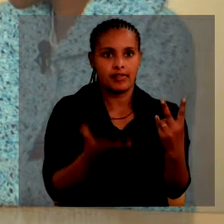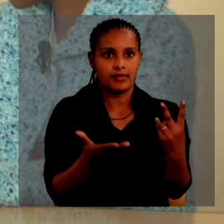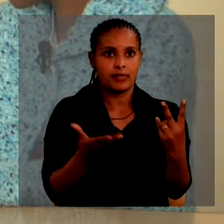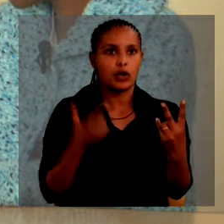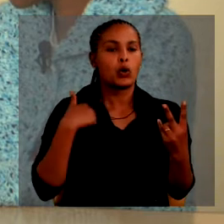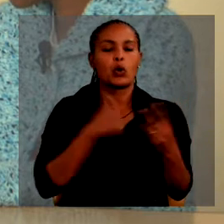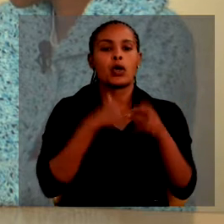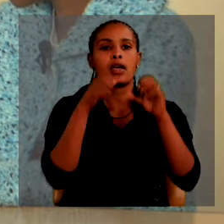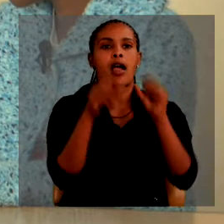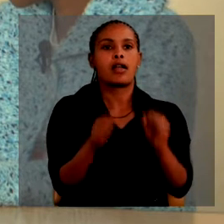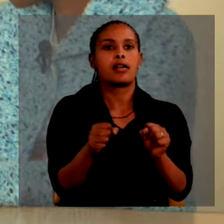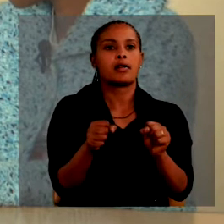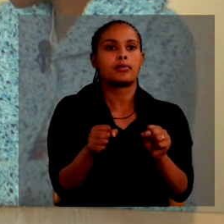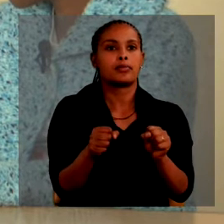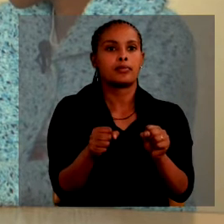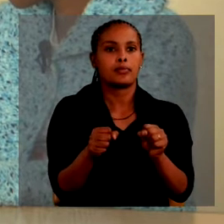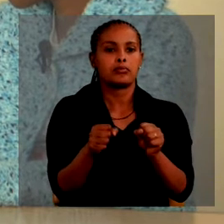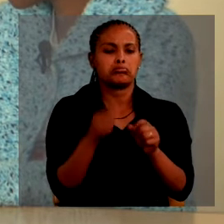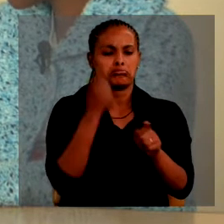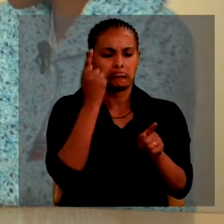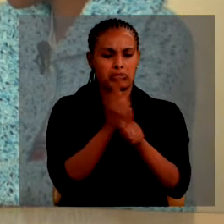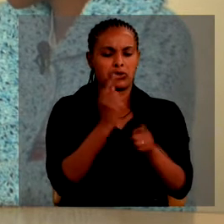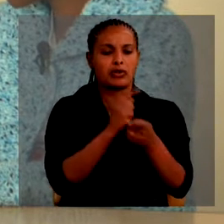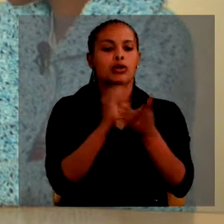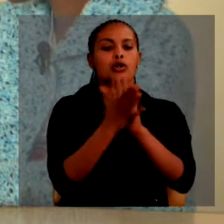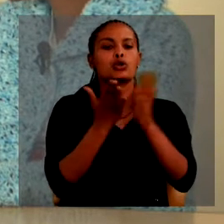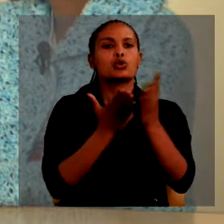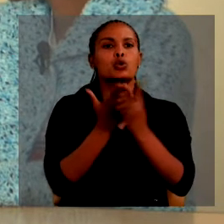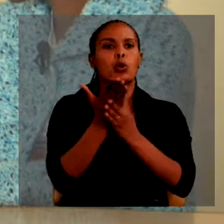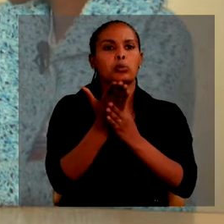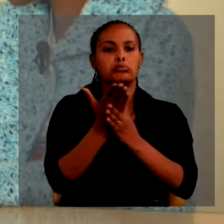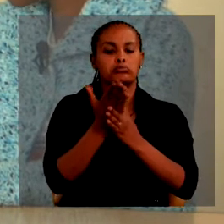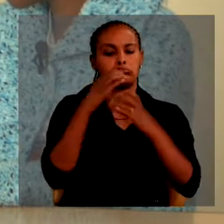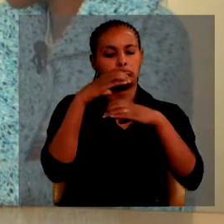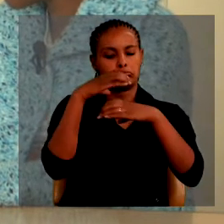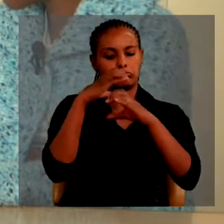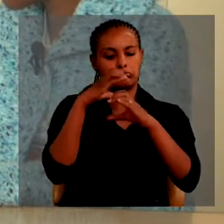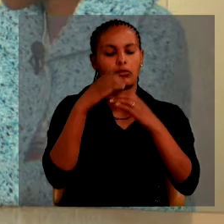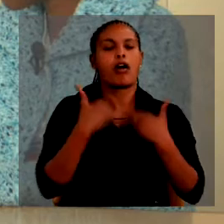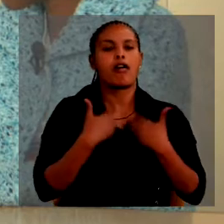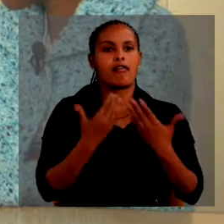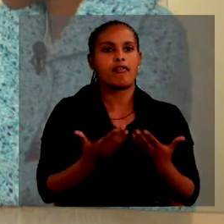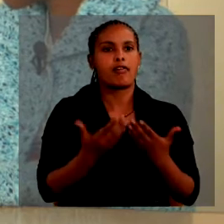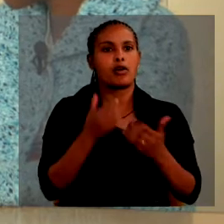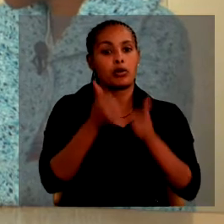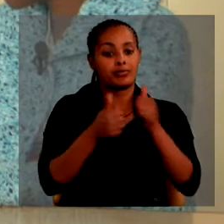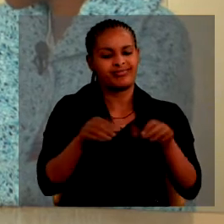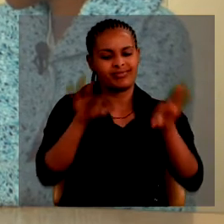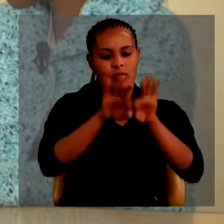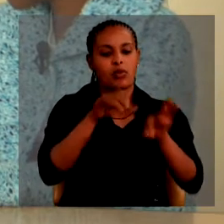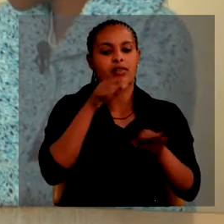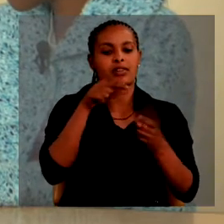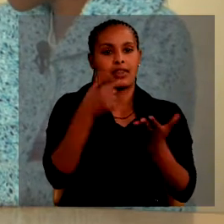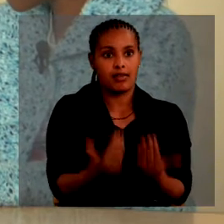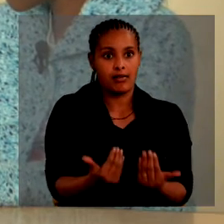We can prove that through spectroscopy, which is not important